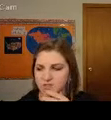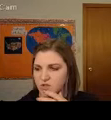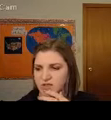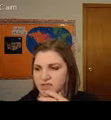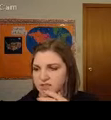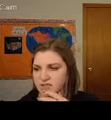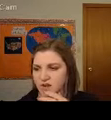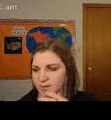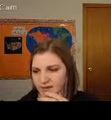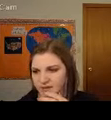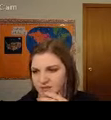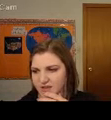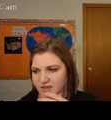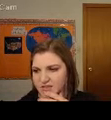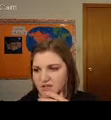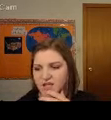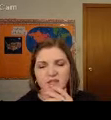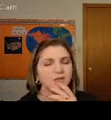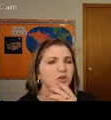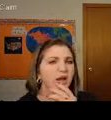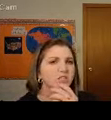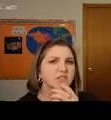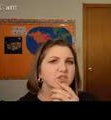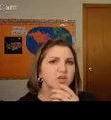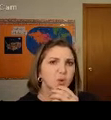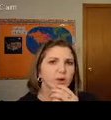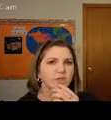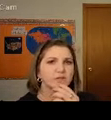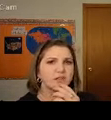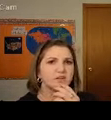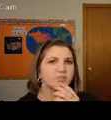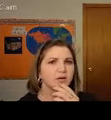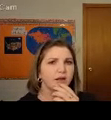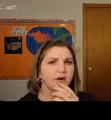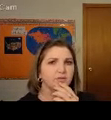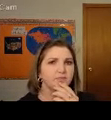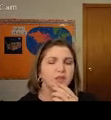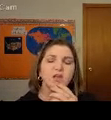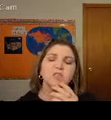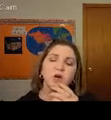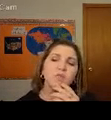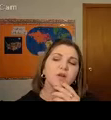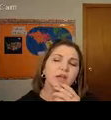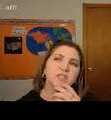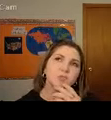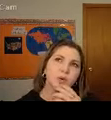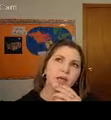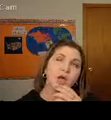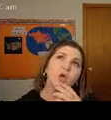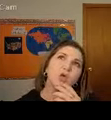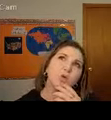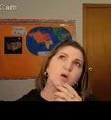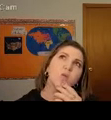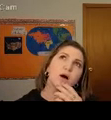that certainly does not make sense. Let me try just your, the possessive pronoun. Don't forget to